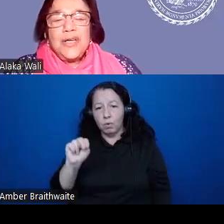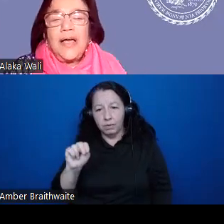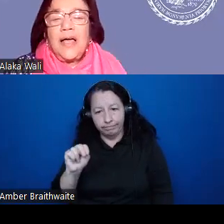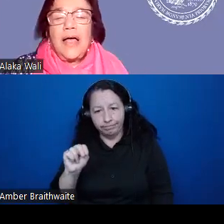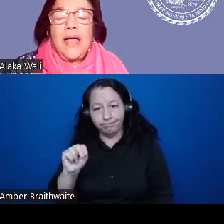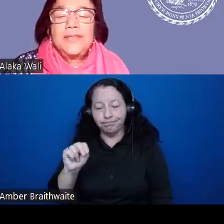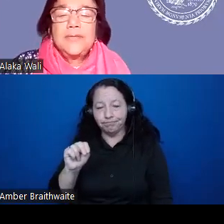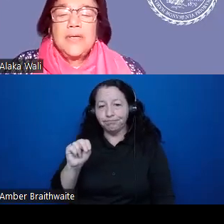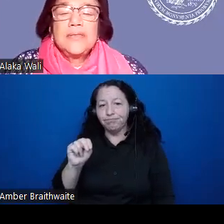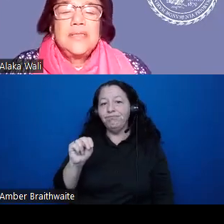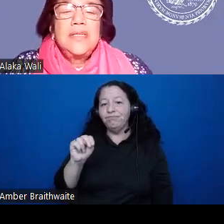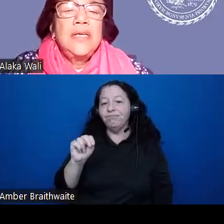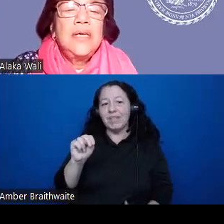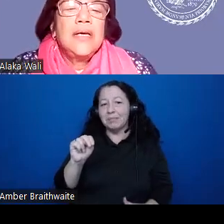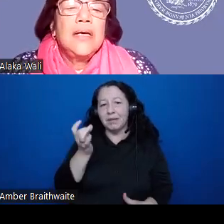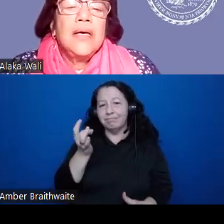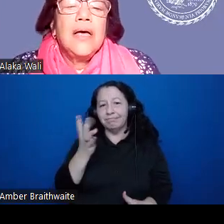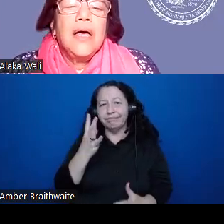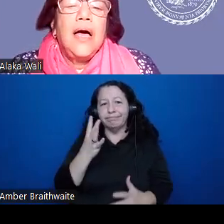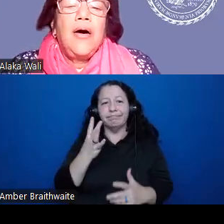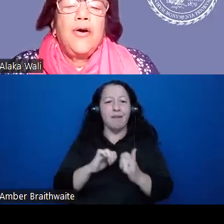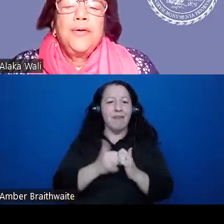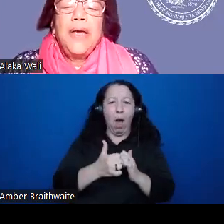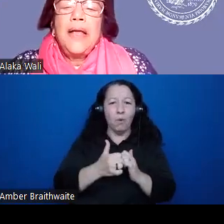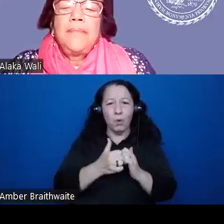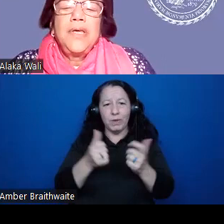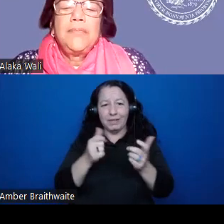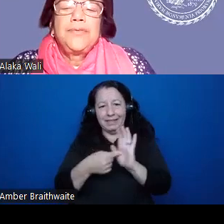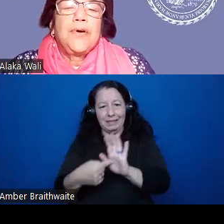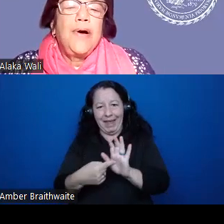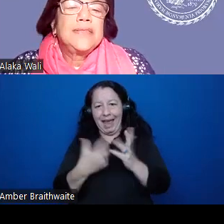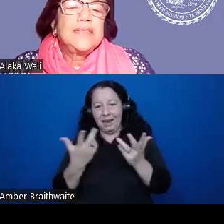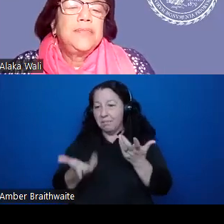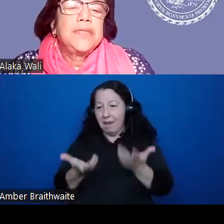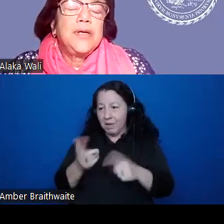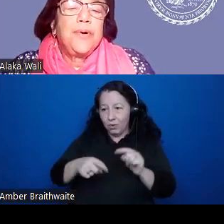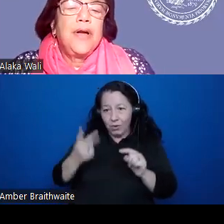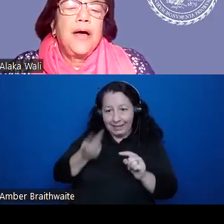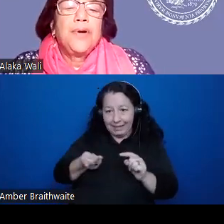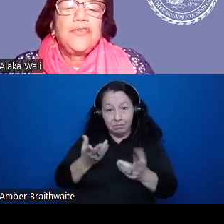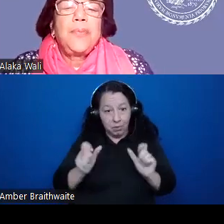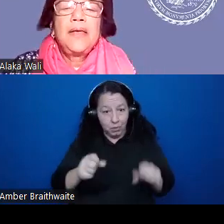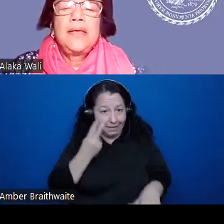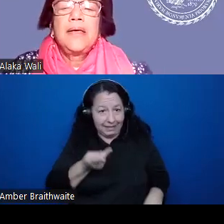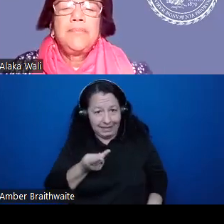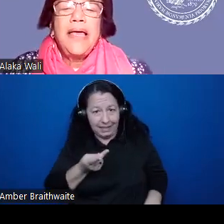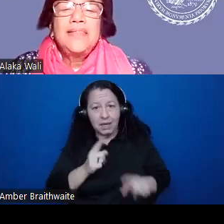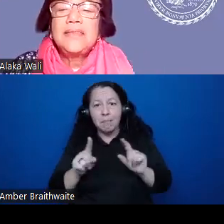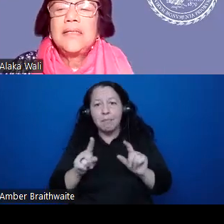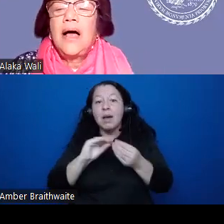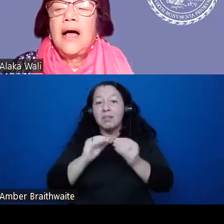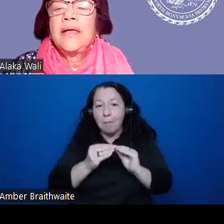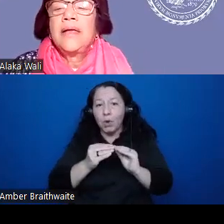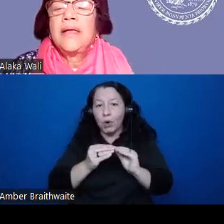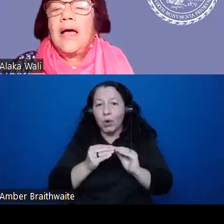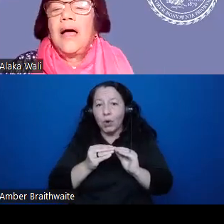which, as you can see, or you may not be able to quite see, but there were numbers